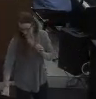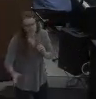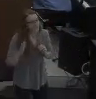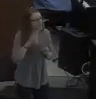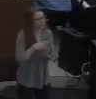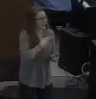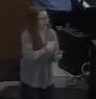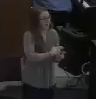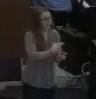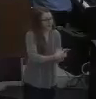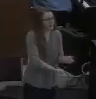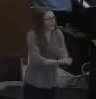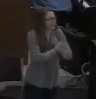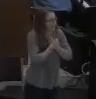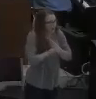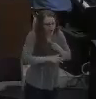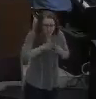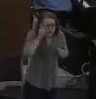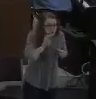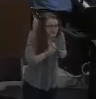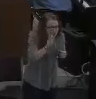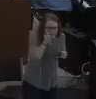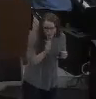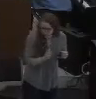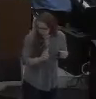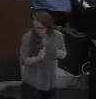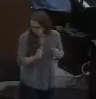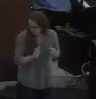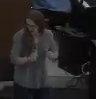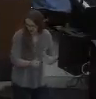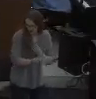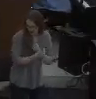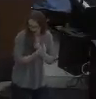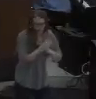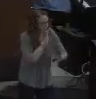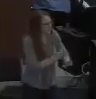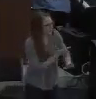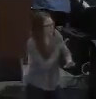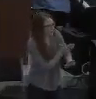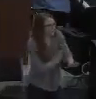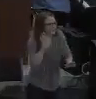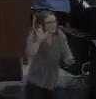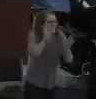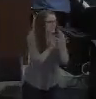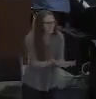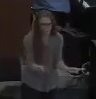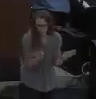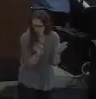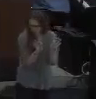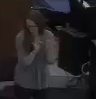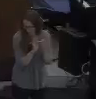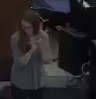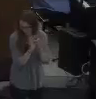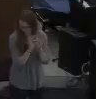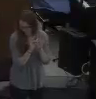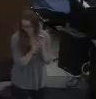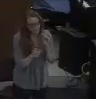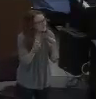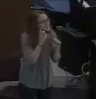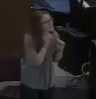There is a name I love to hear, I love to sing its worth.